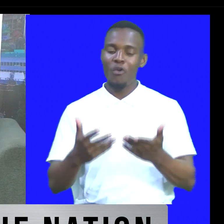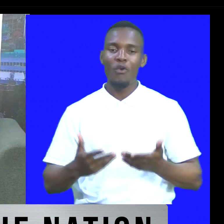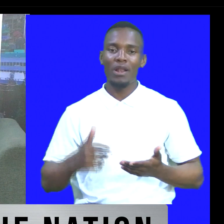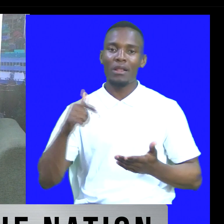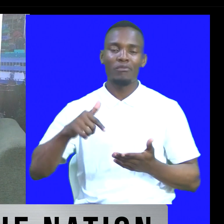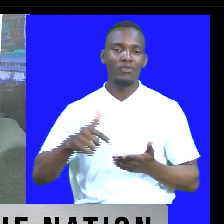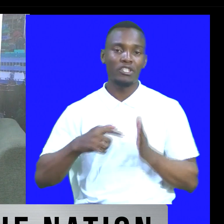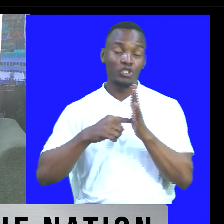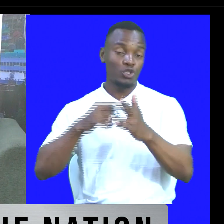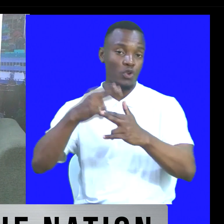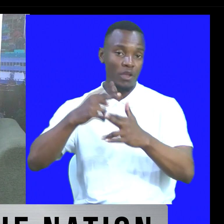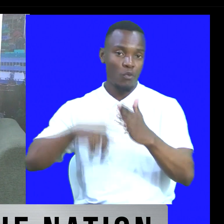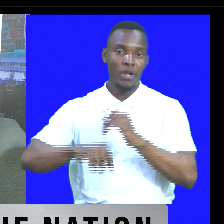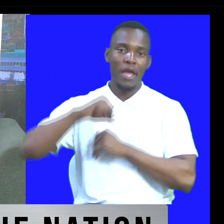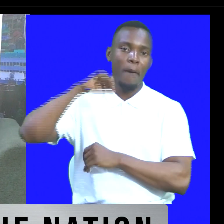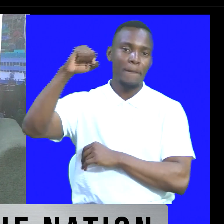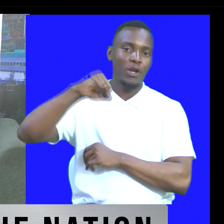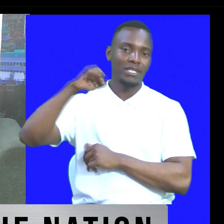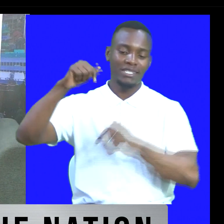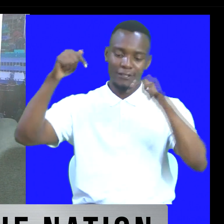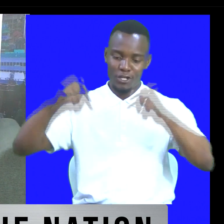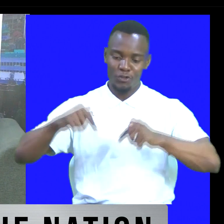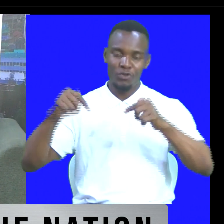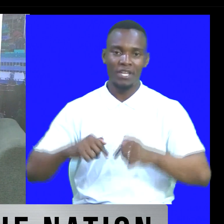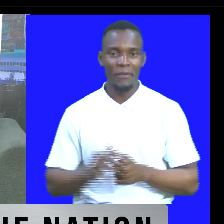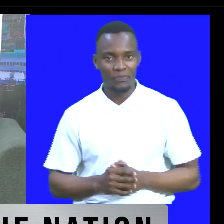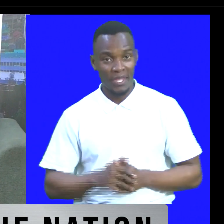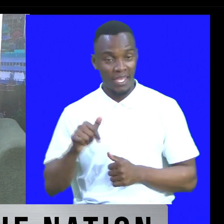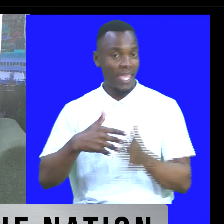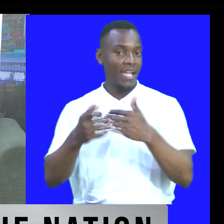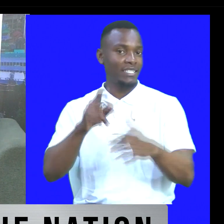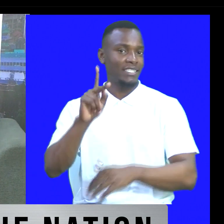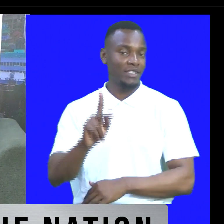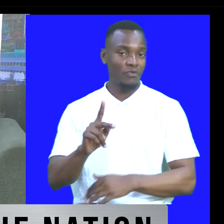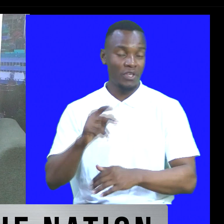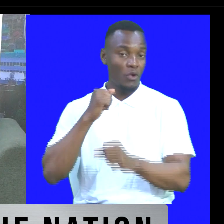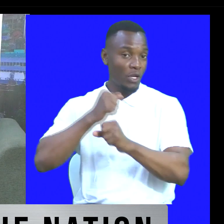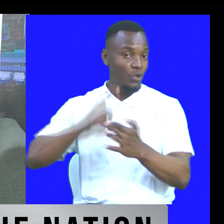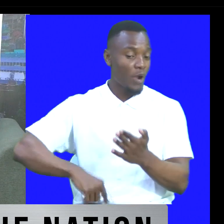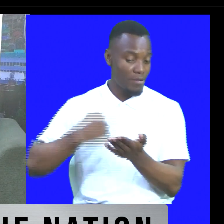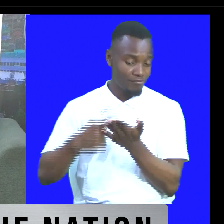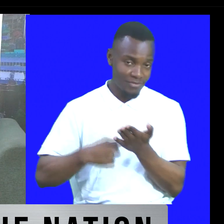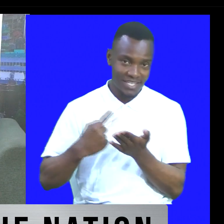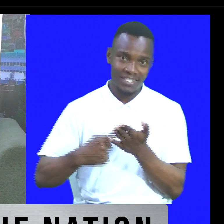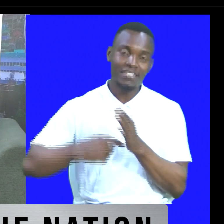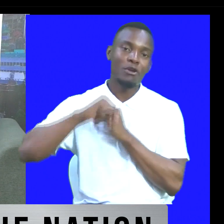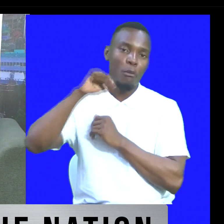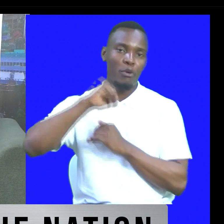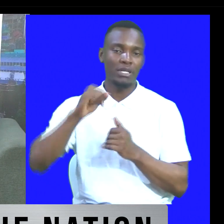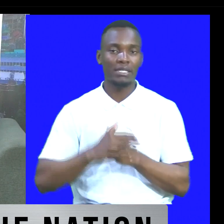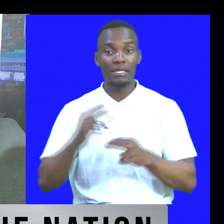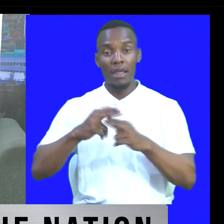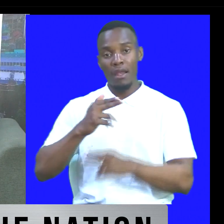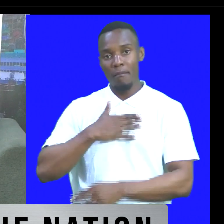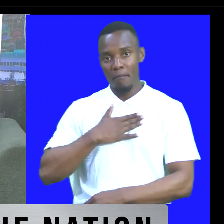This is Politics Today. Hapa Science TV, hapa tunachapa siasa. My name is